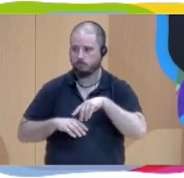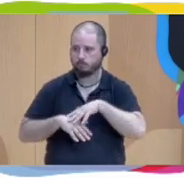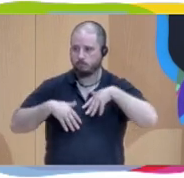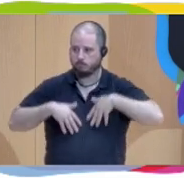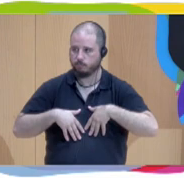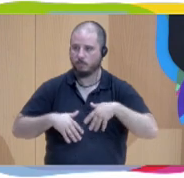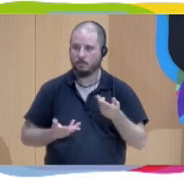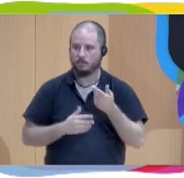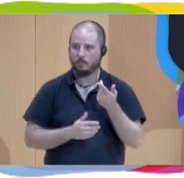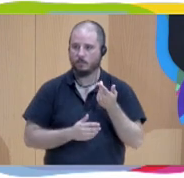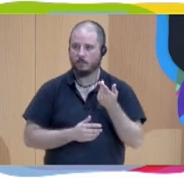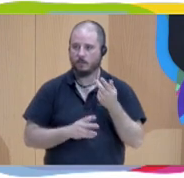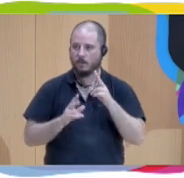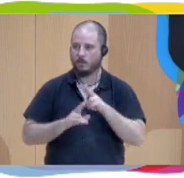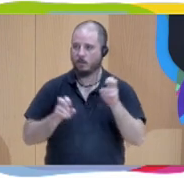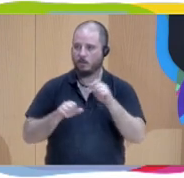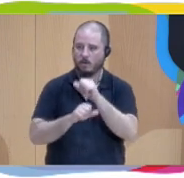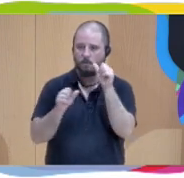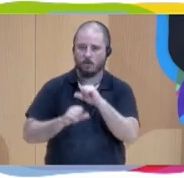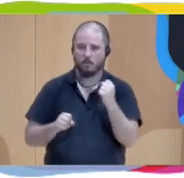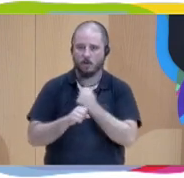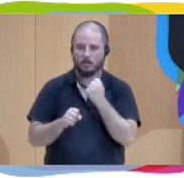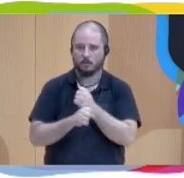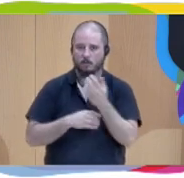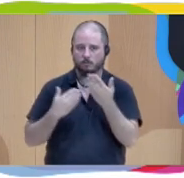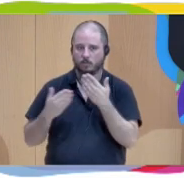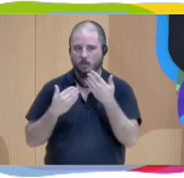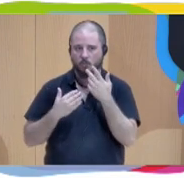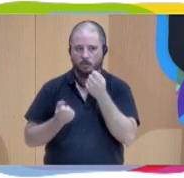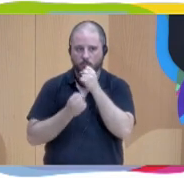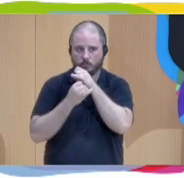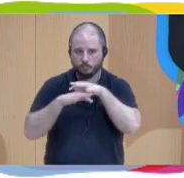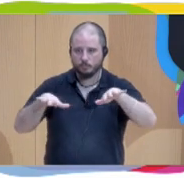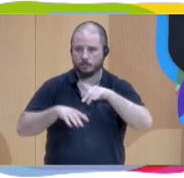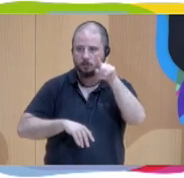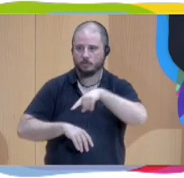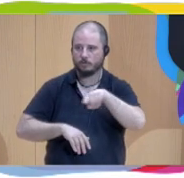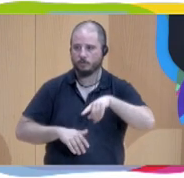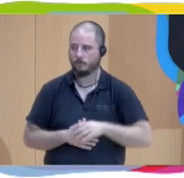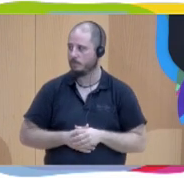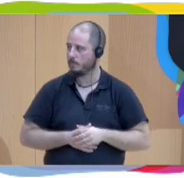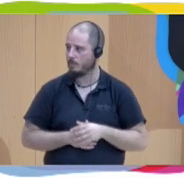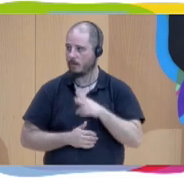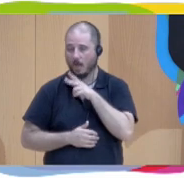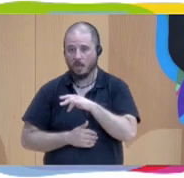desarrollo de esta nueva forma de trabajar con las personas. Hei Kijuka, el que que.